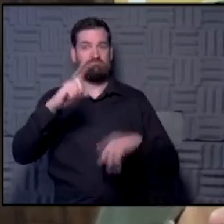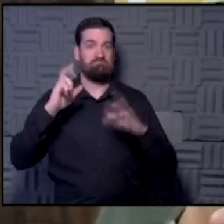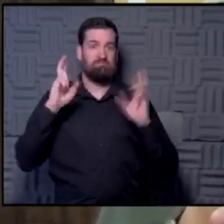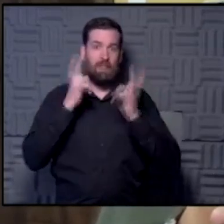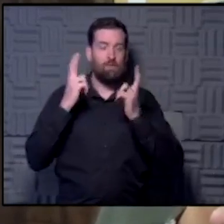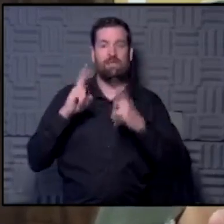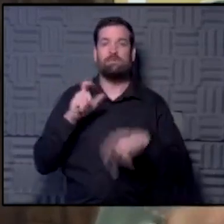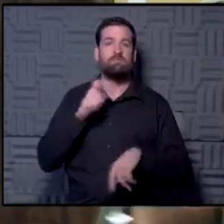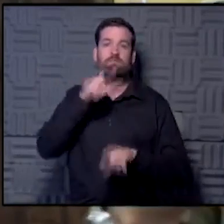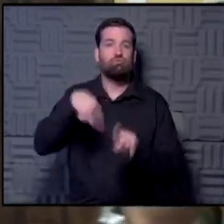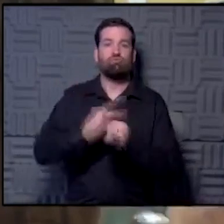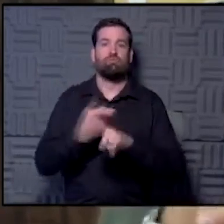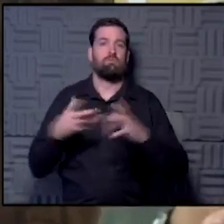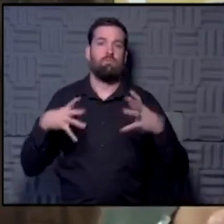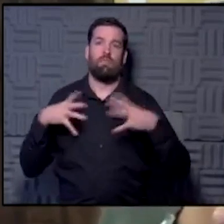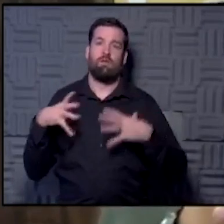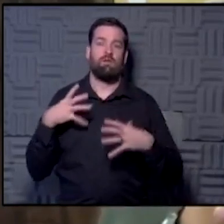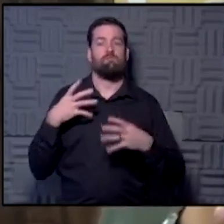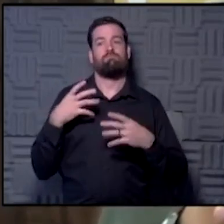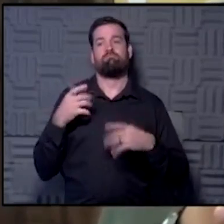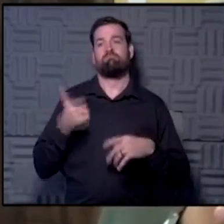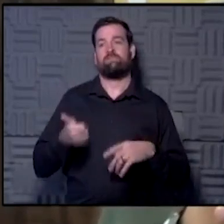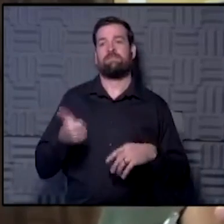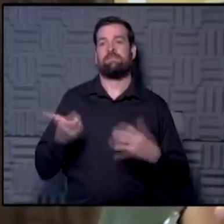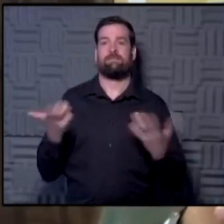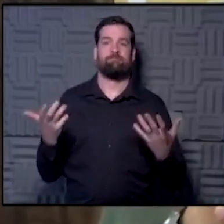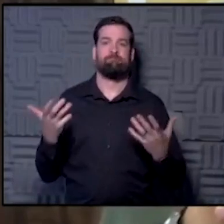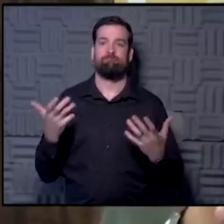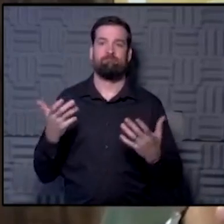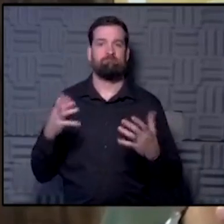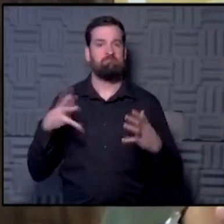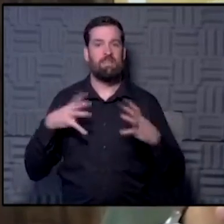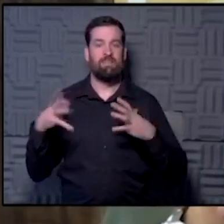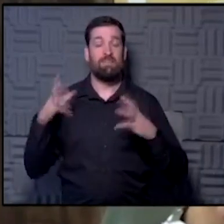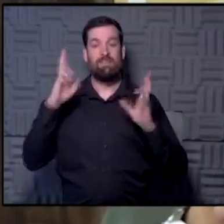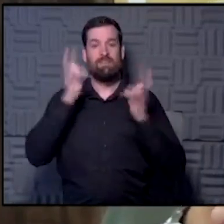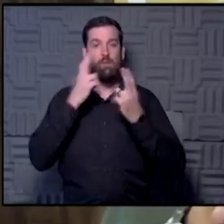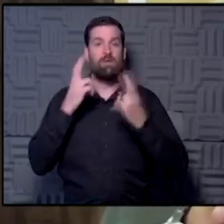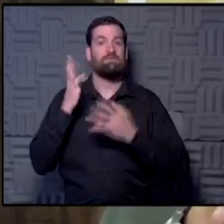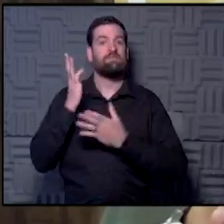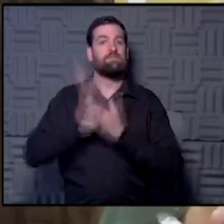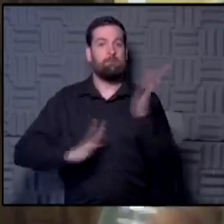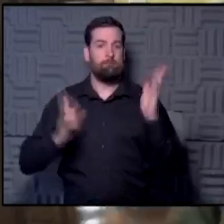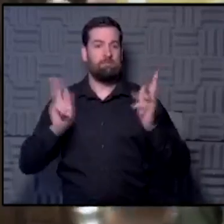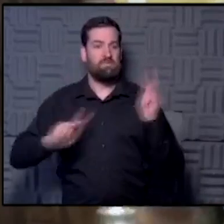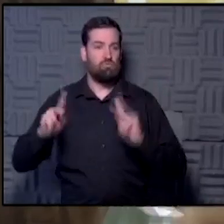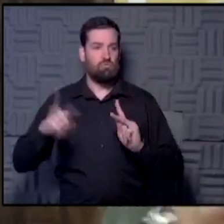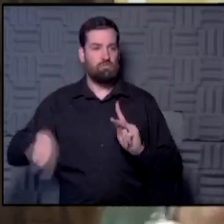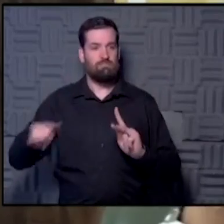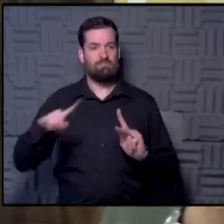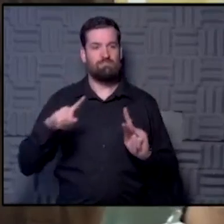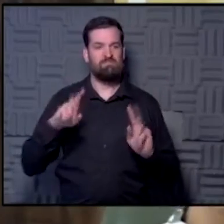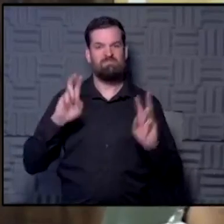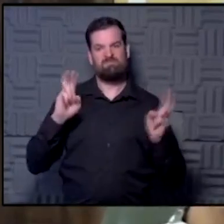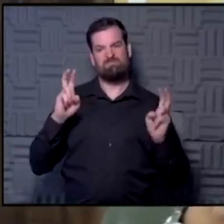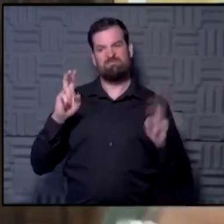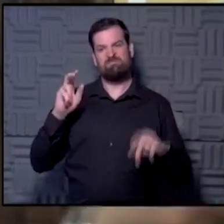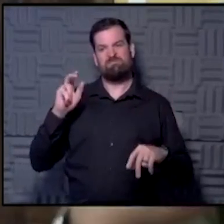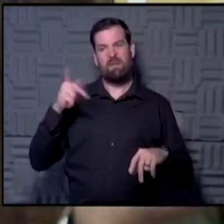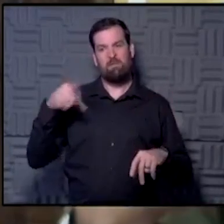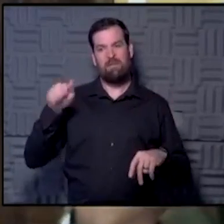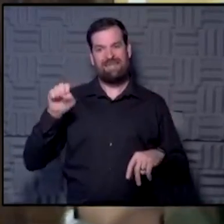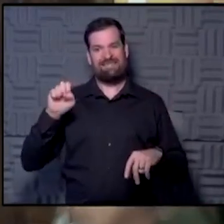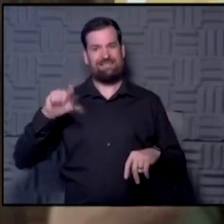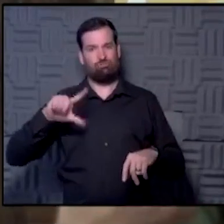just a holiday. It's kind of for I think some folks, it's a passage. It's a way of how